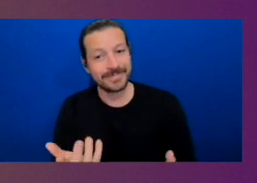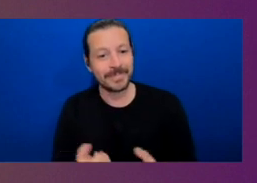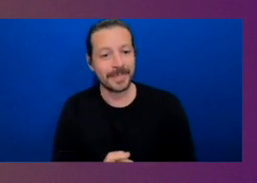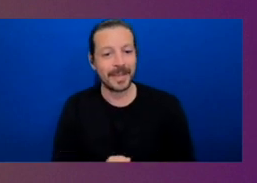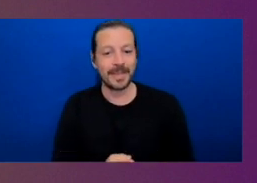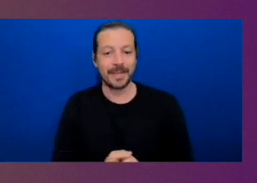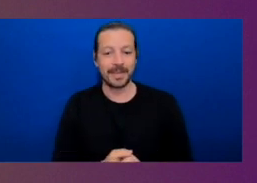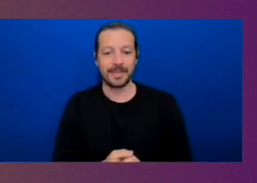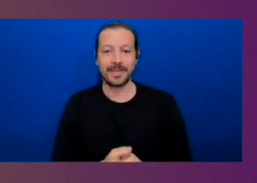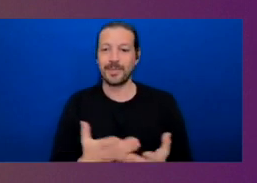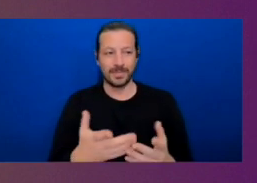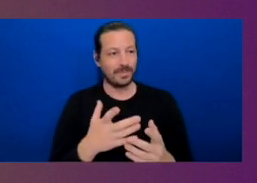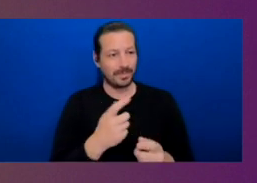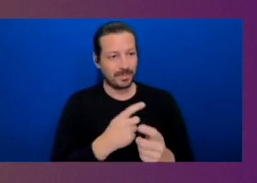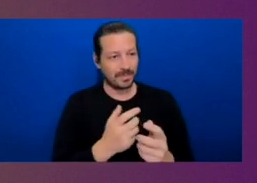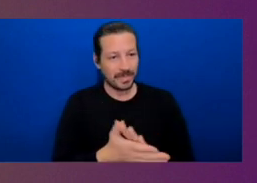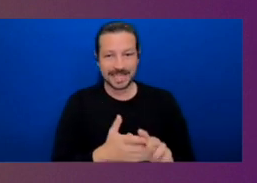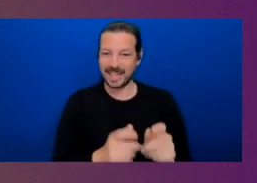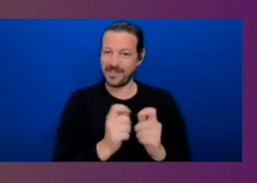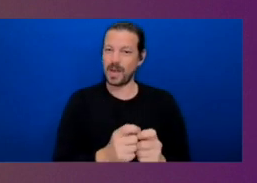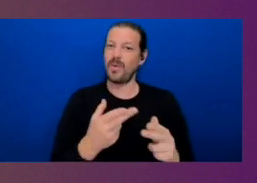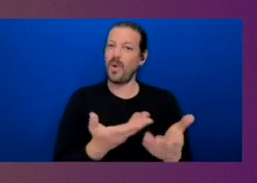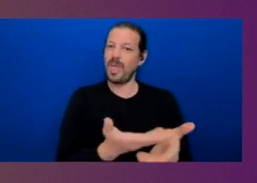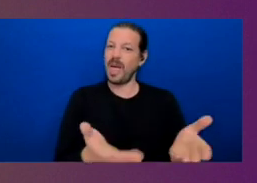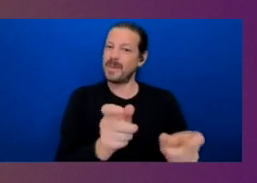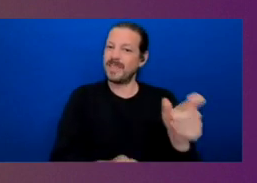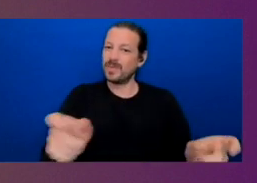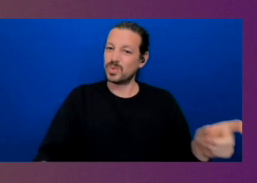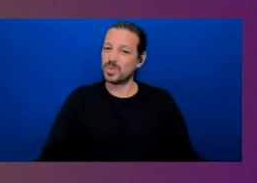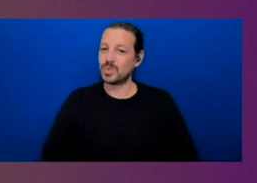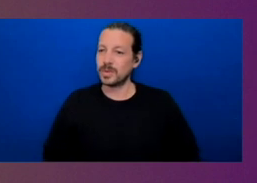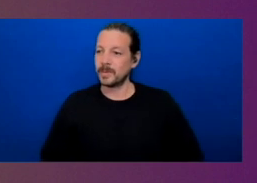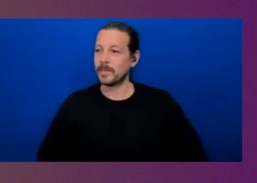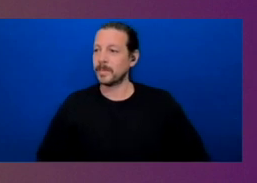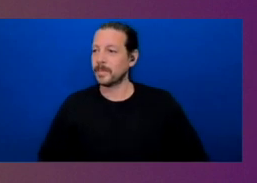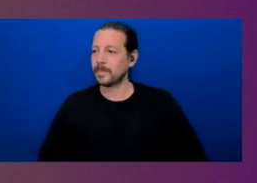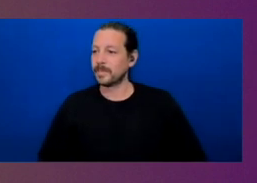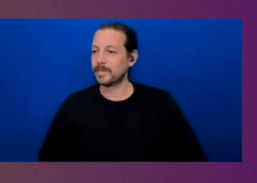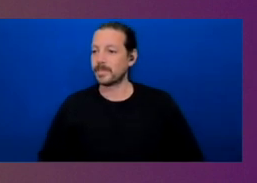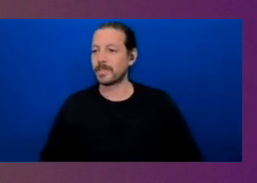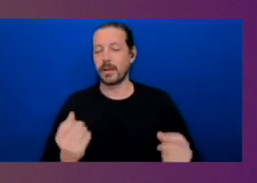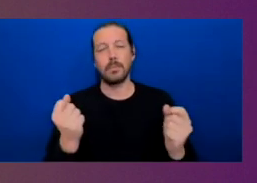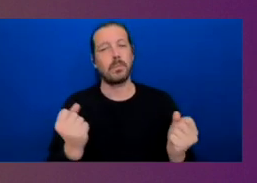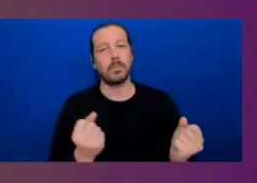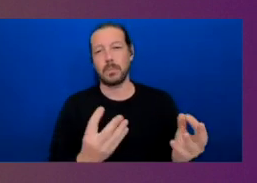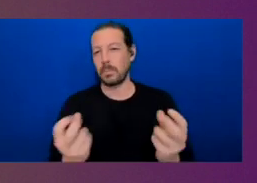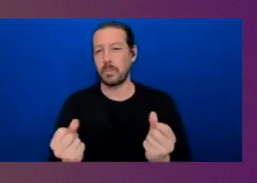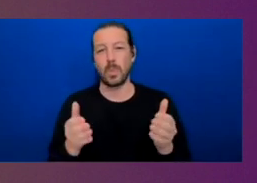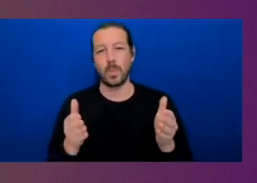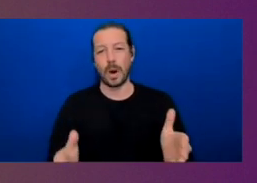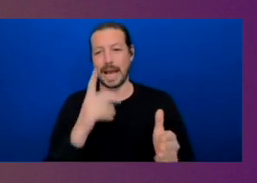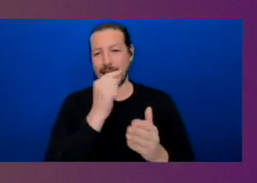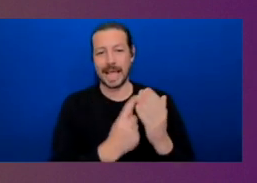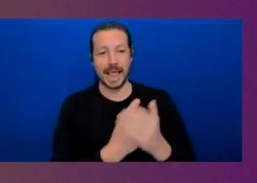valuable to be valuable to the individuals that have that value. And there's so many different ways that can happen. I mean, even Remarkable